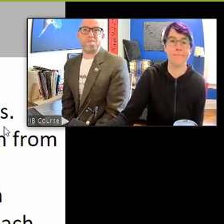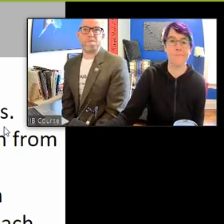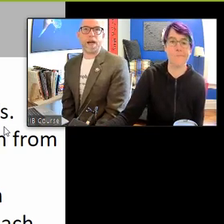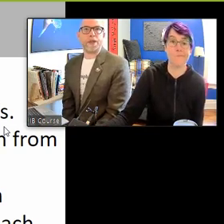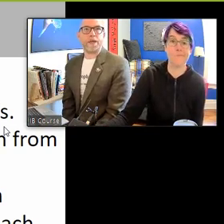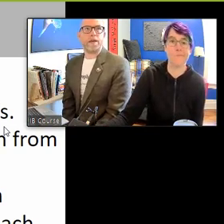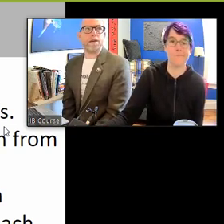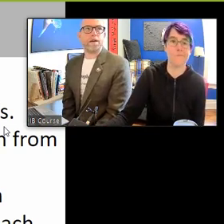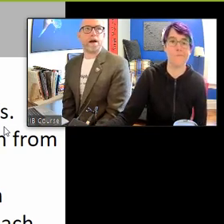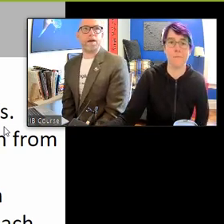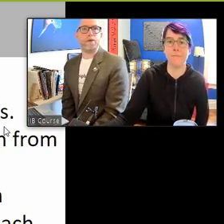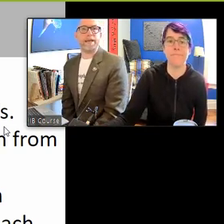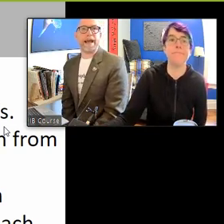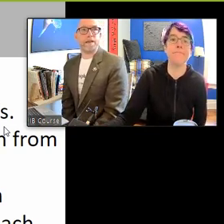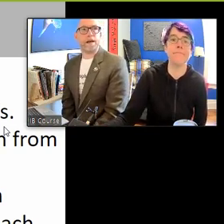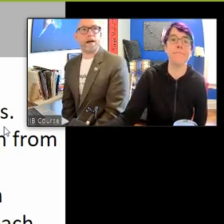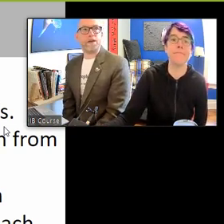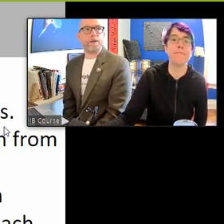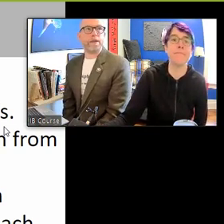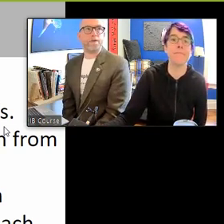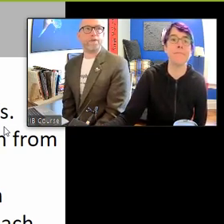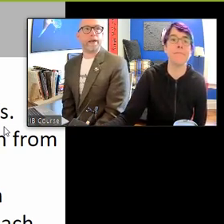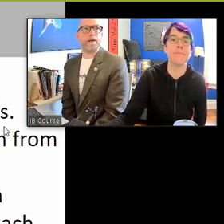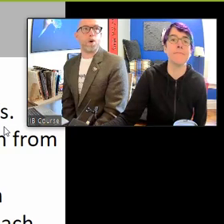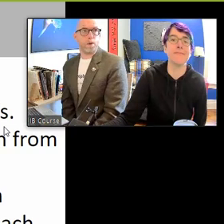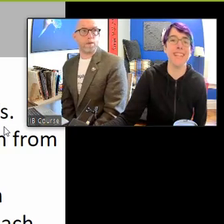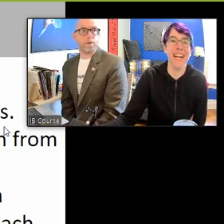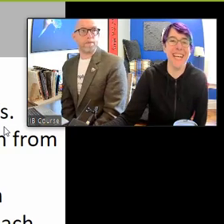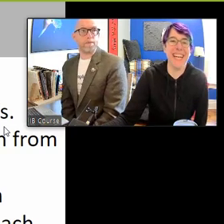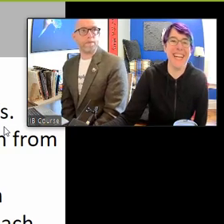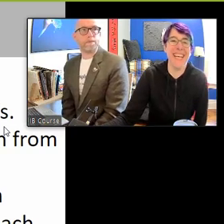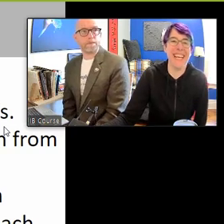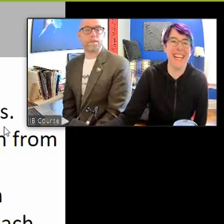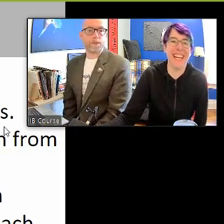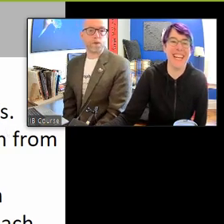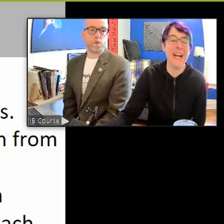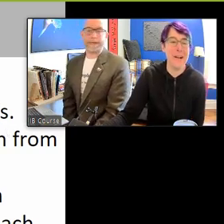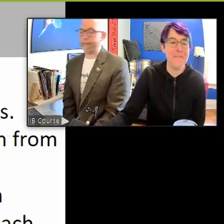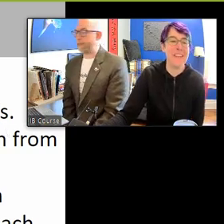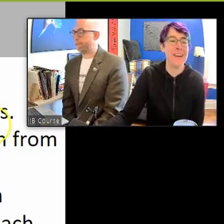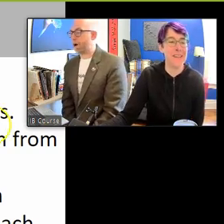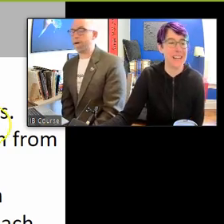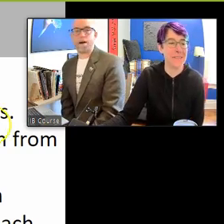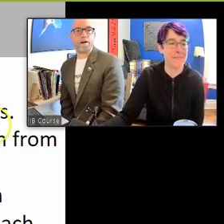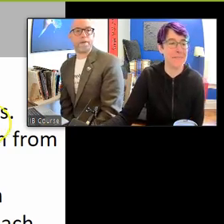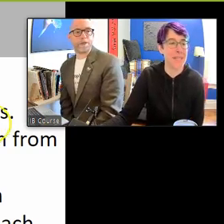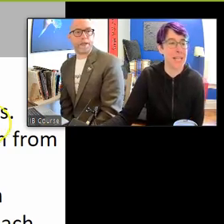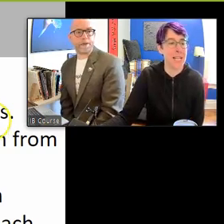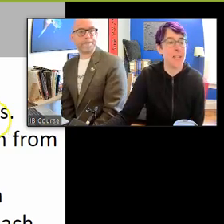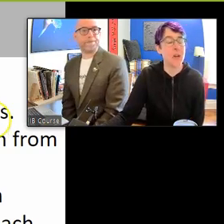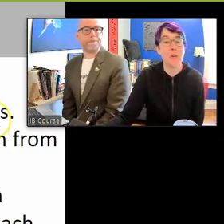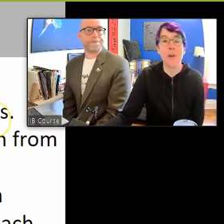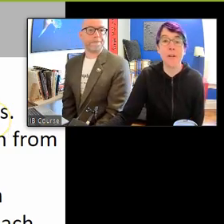are, I think, using an SI unit, they are friggin' cold. Really, okay.